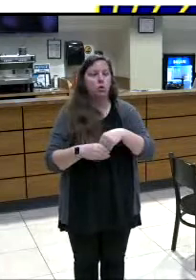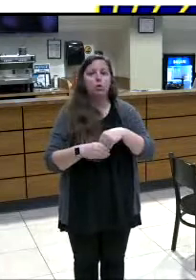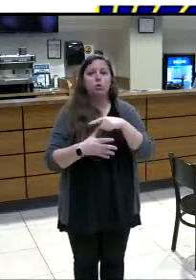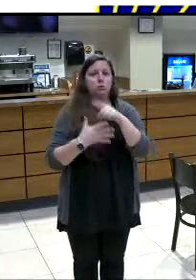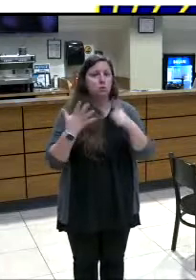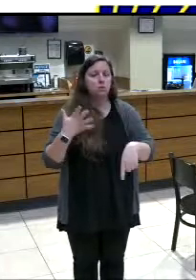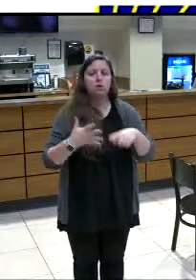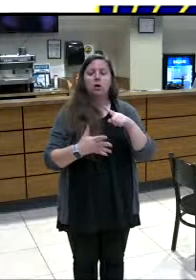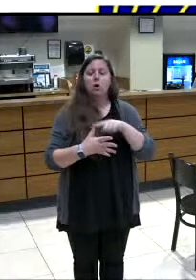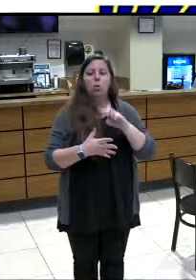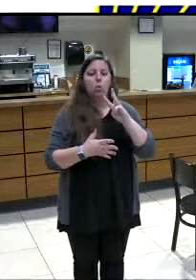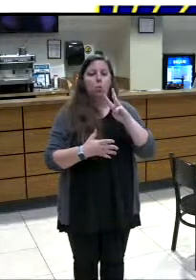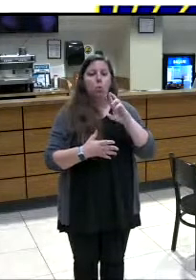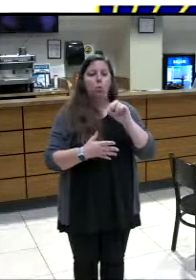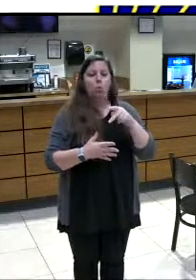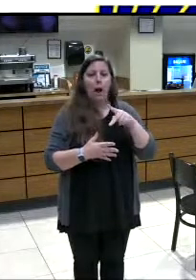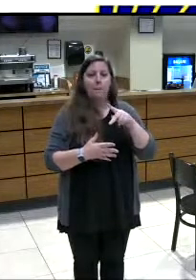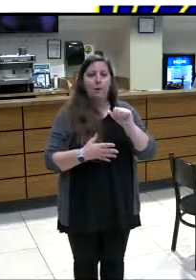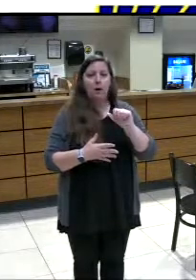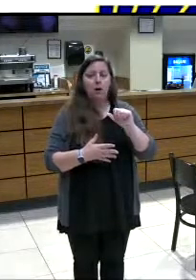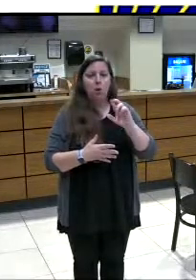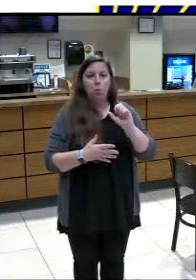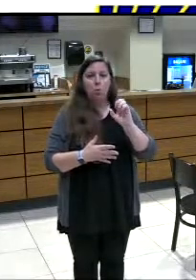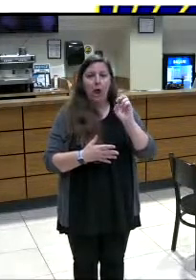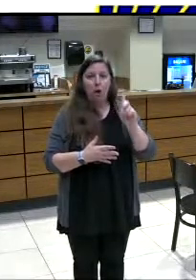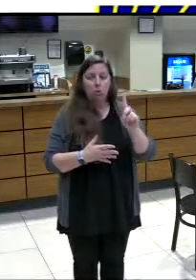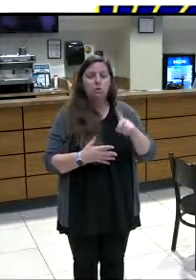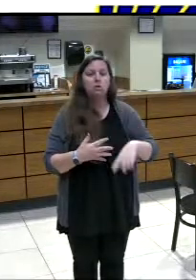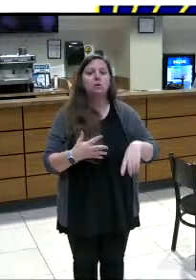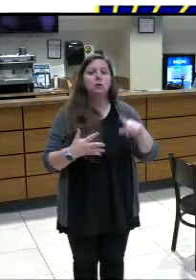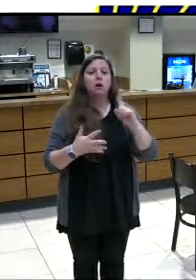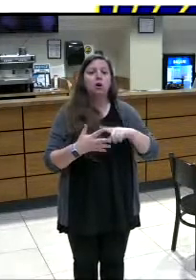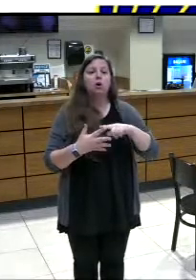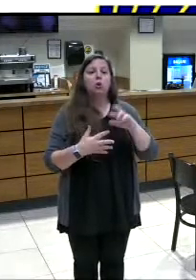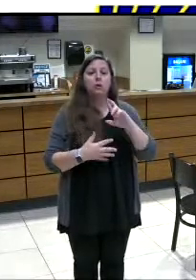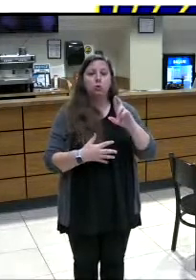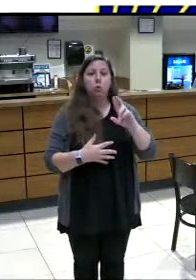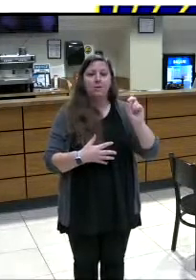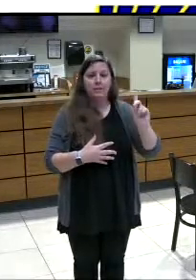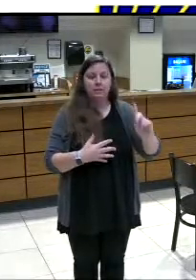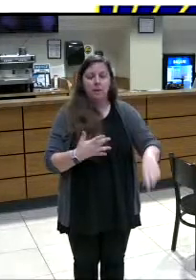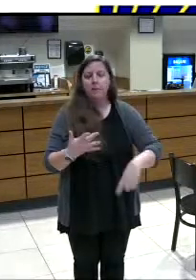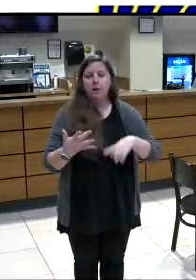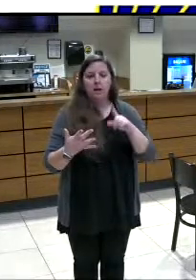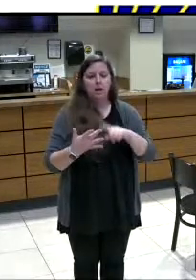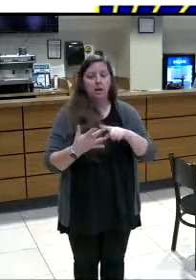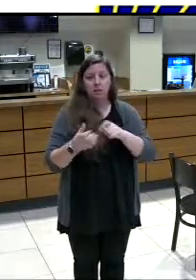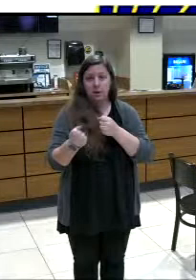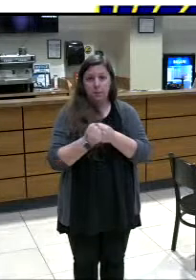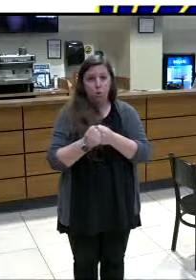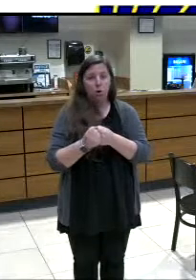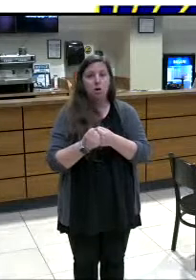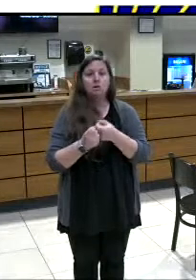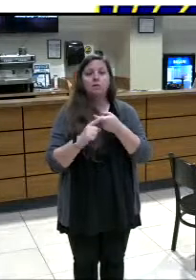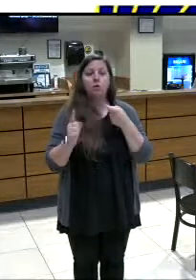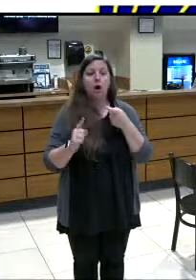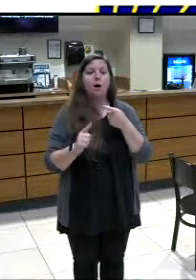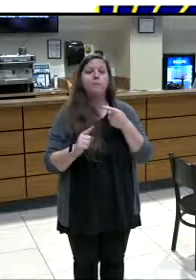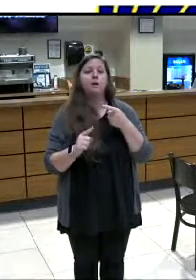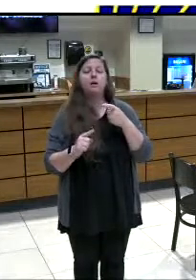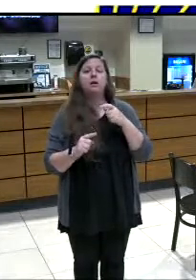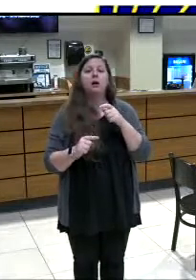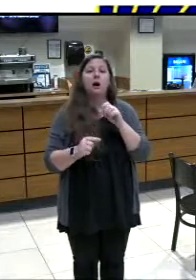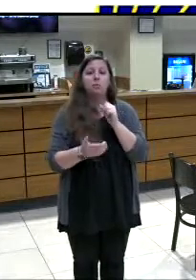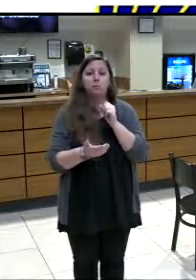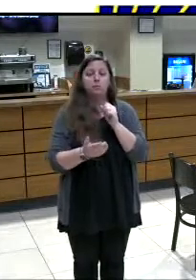practices, access to the SEL curriculum, and support from our social workers. Why are we doing this? To provide appropriate